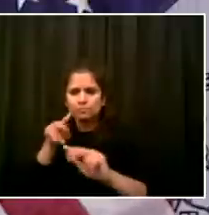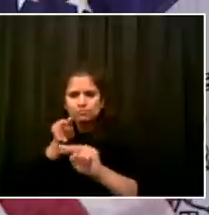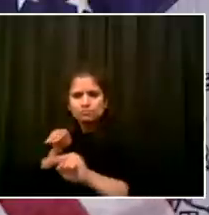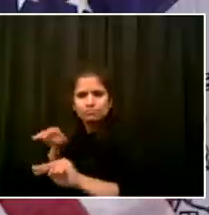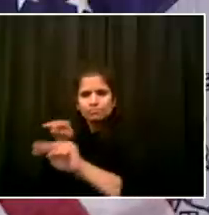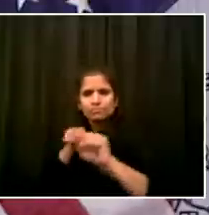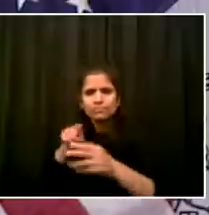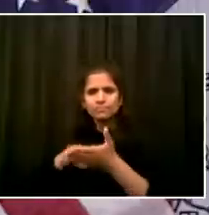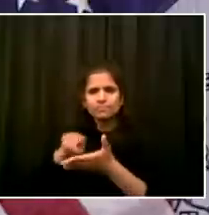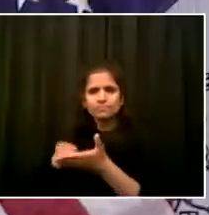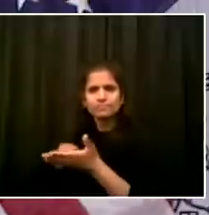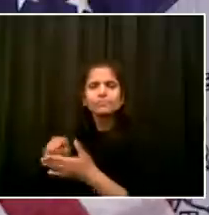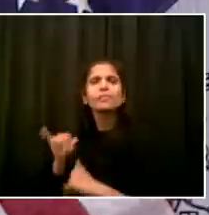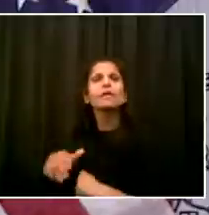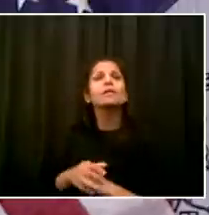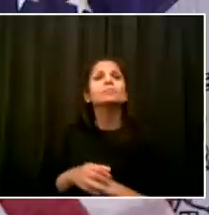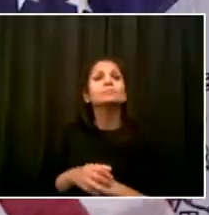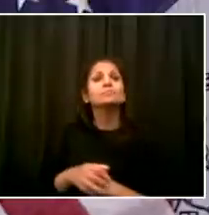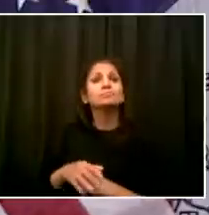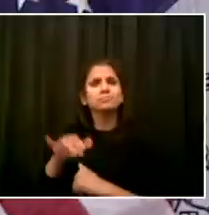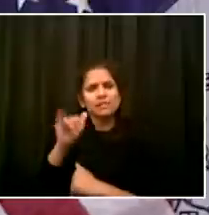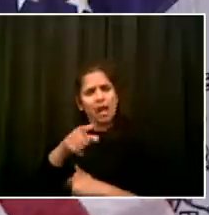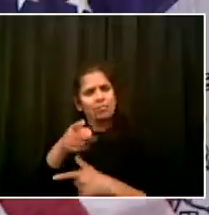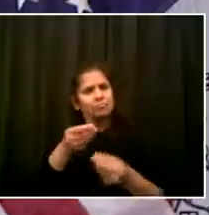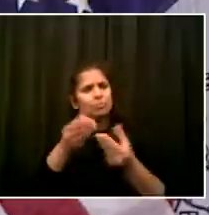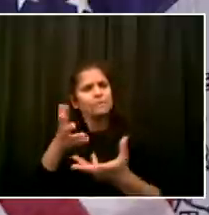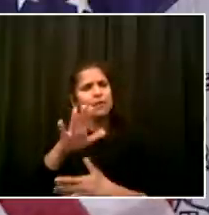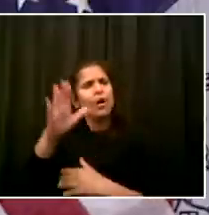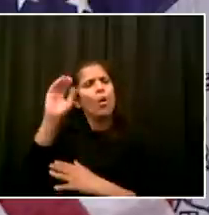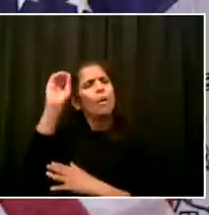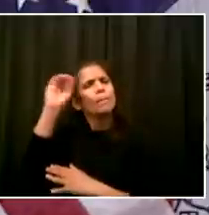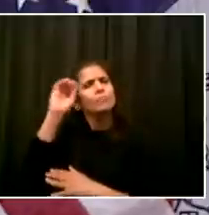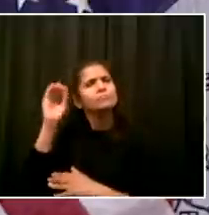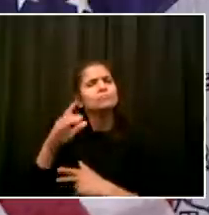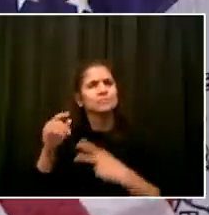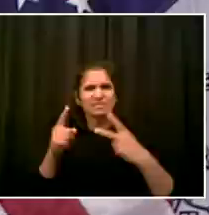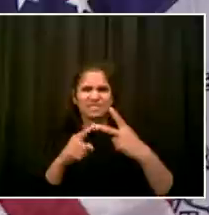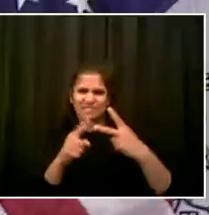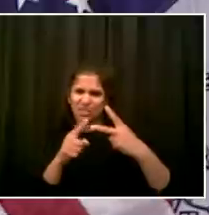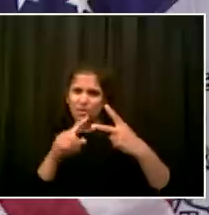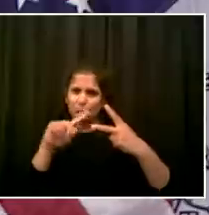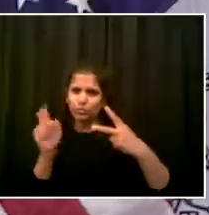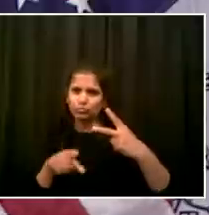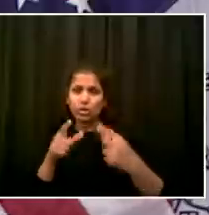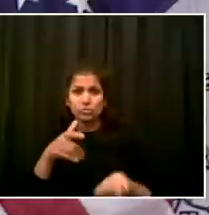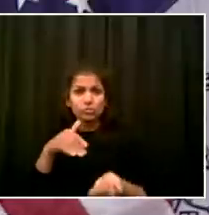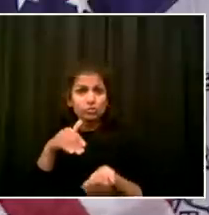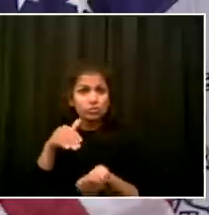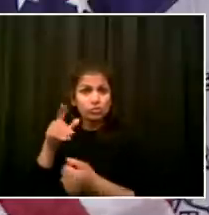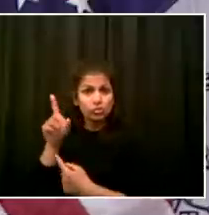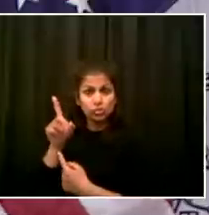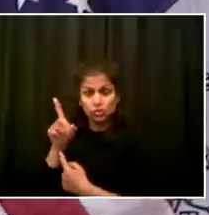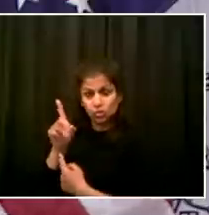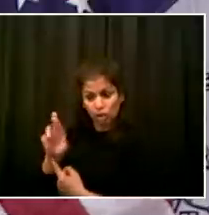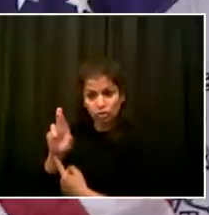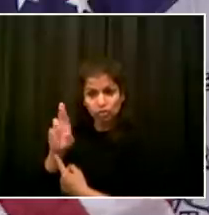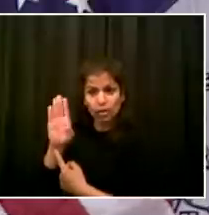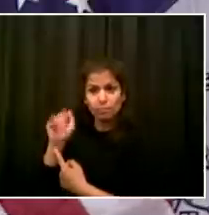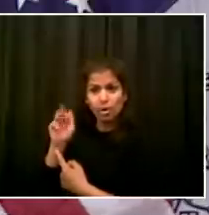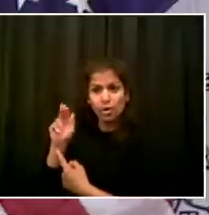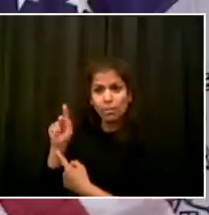So on that, again, we are, I want to say, and I want to give credit